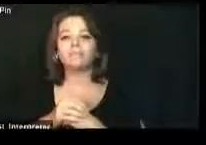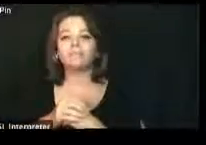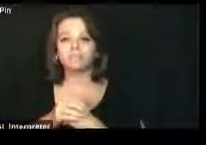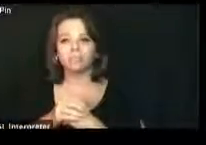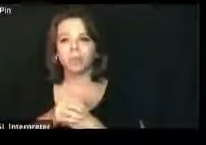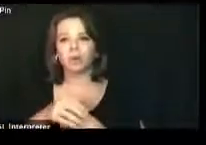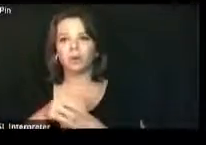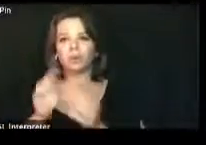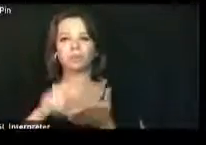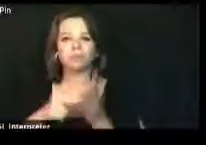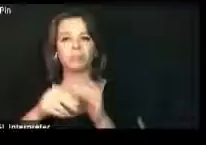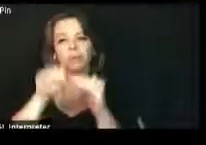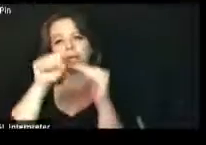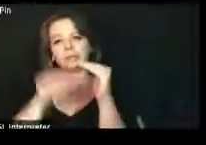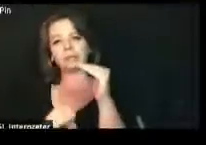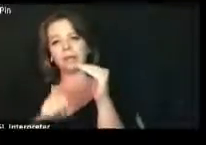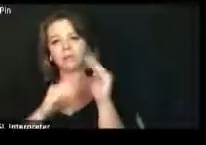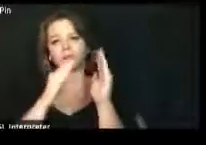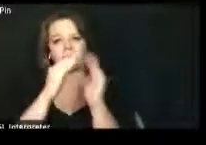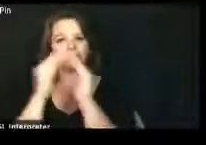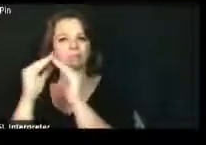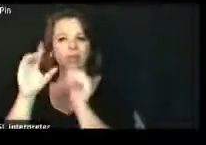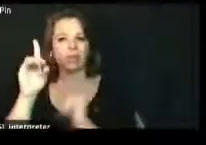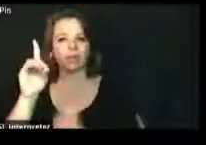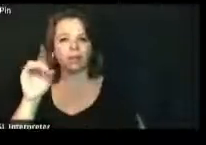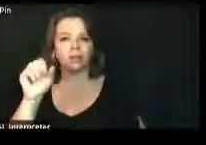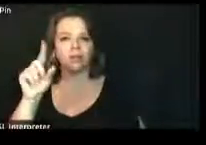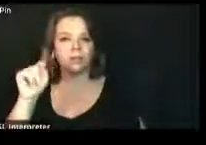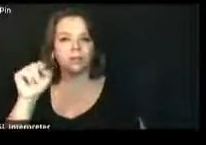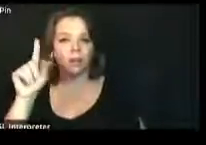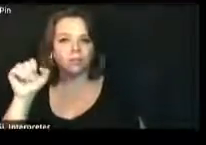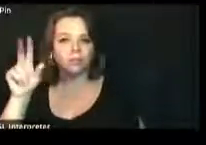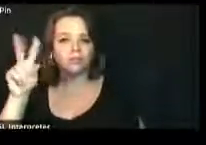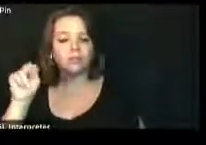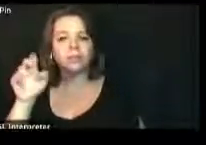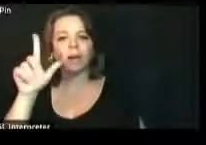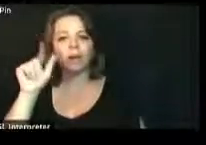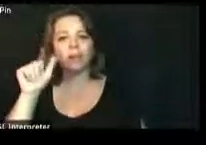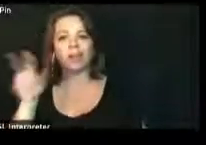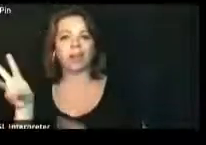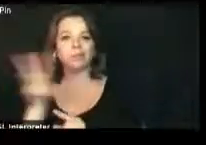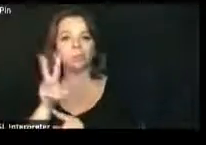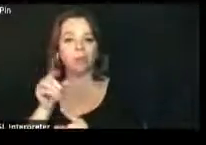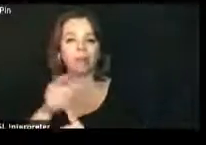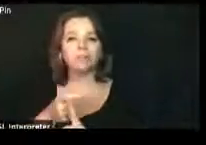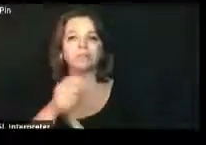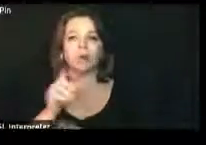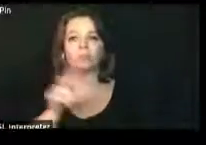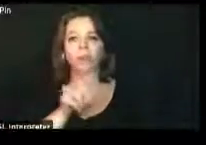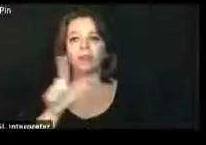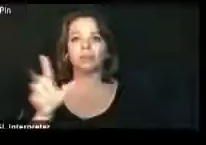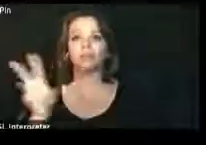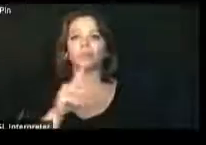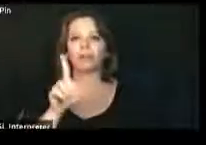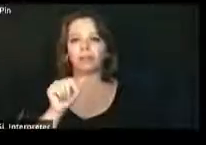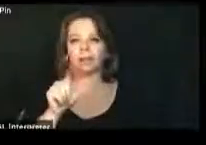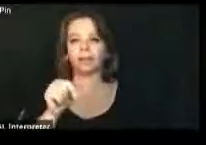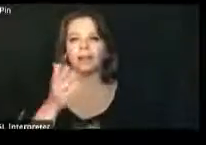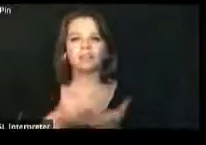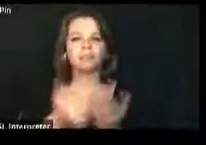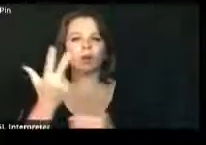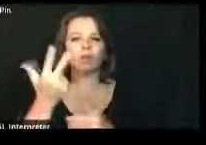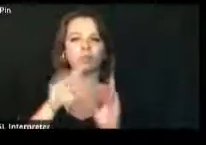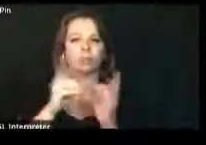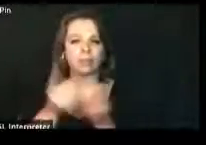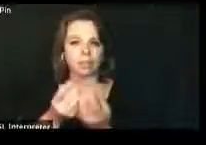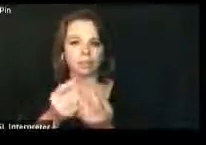south of downtown LA, west of West LA. It's an area that is part of 3 districts, City 8,